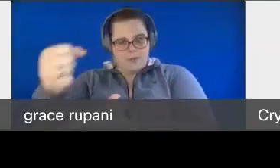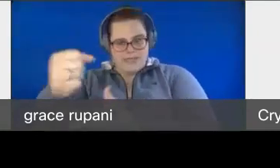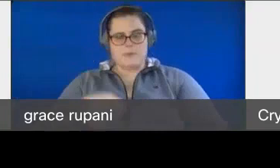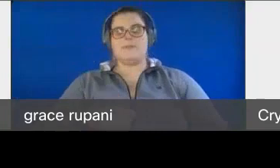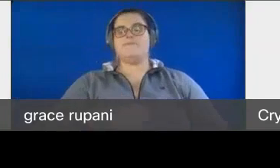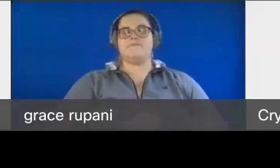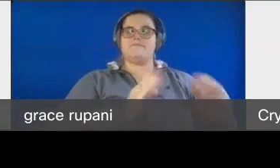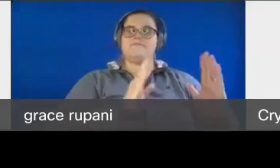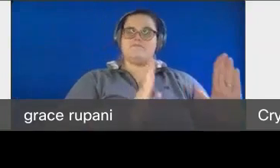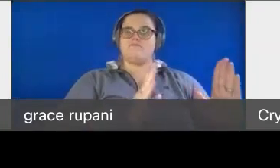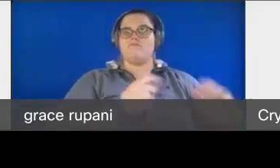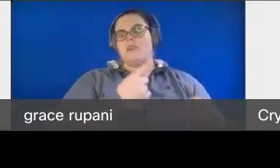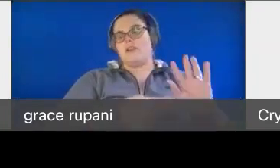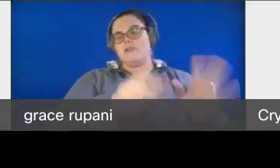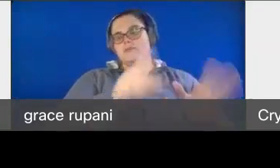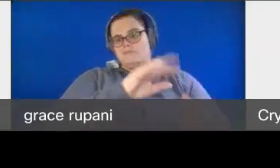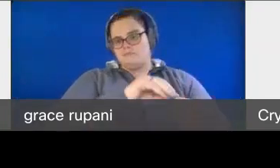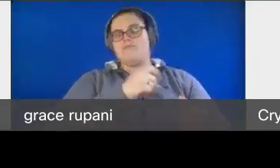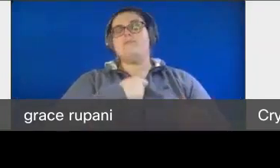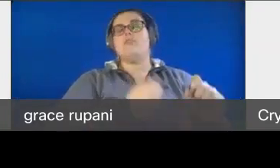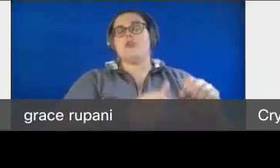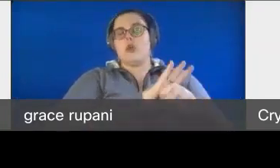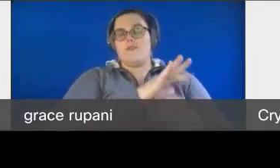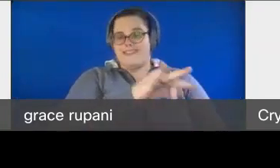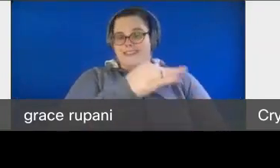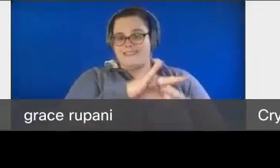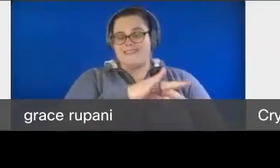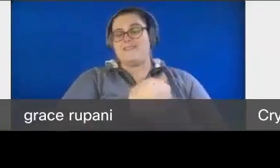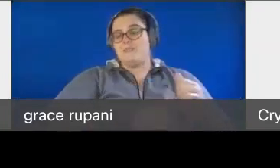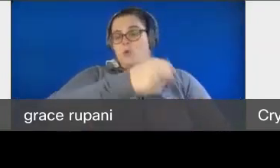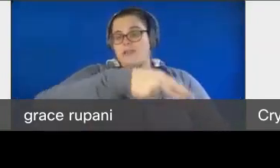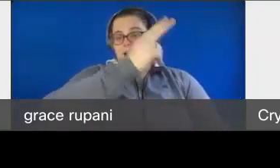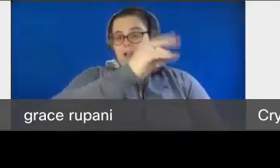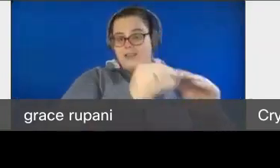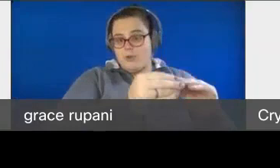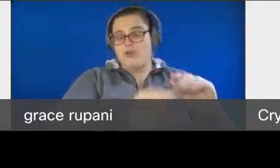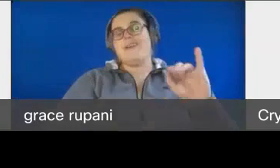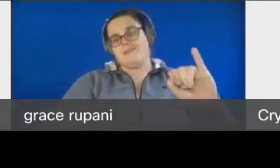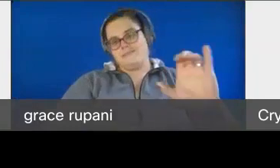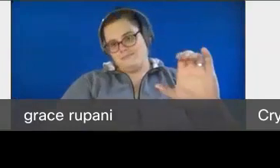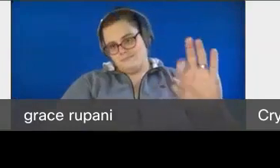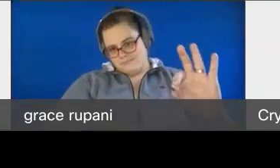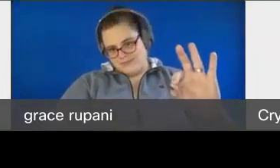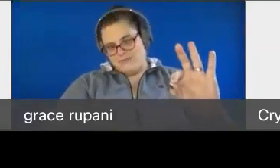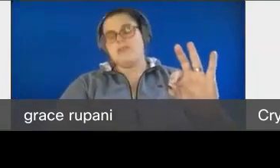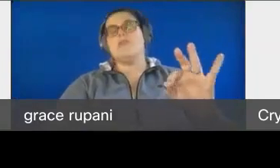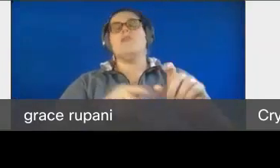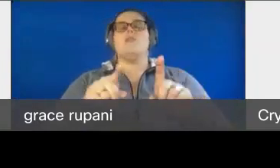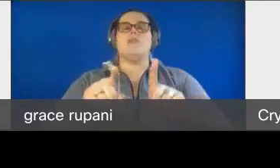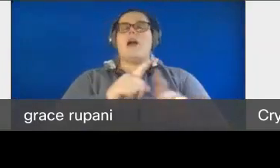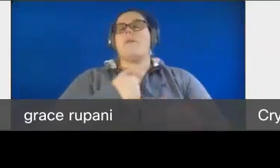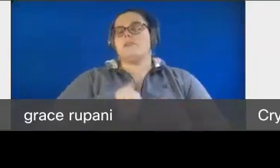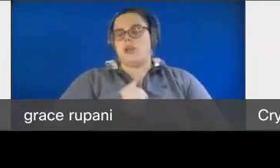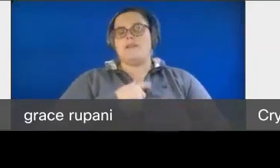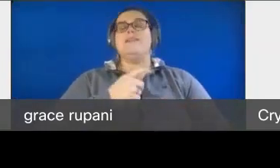have been more prevalent in ICF facilities, as well as the death rate. The people with